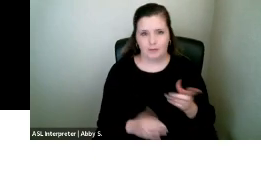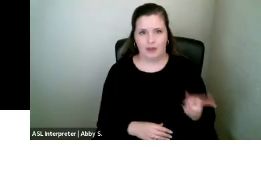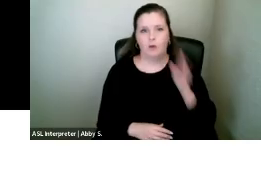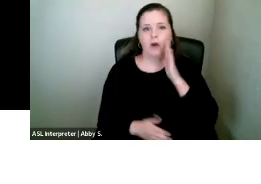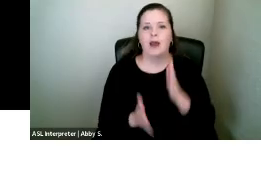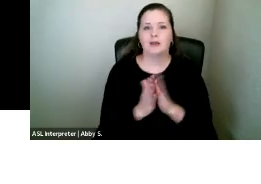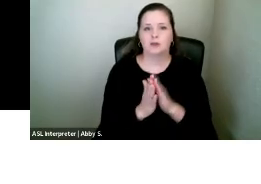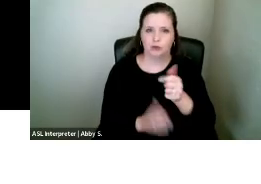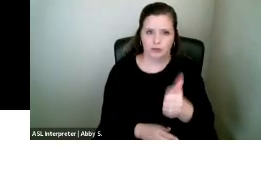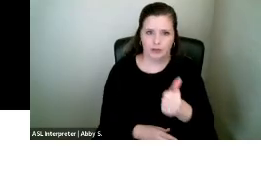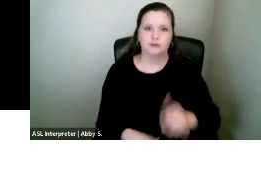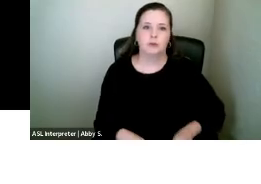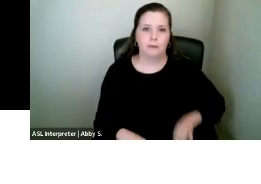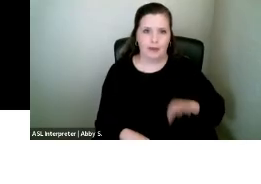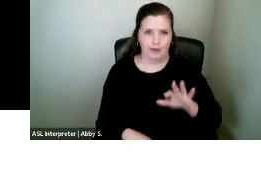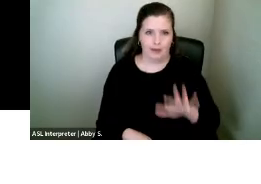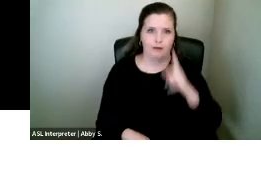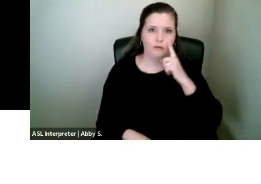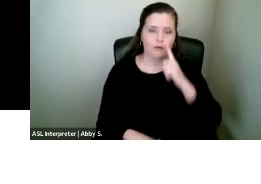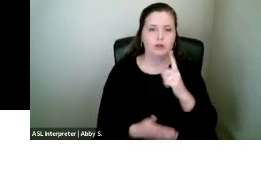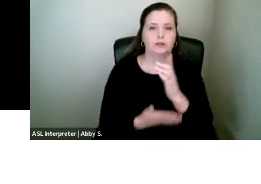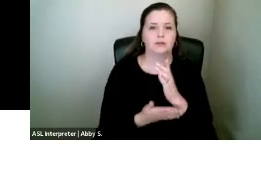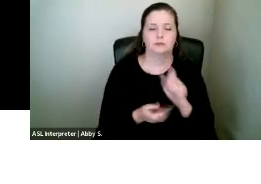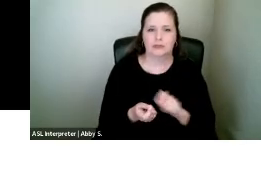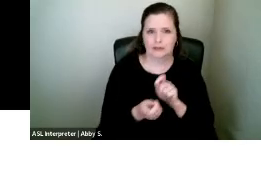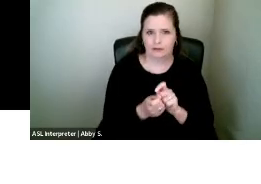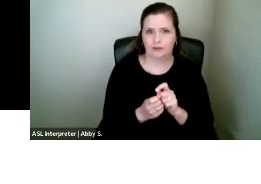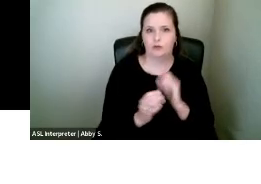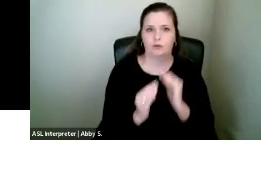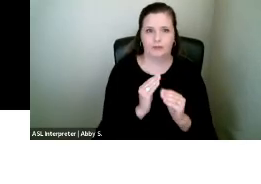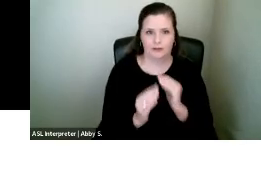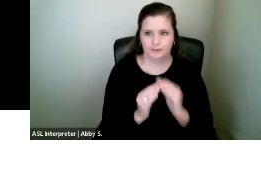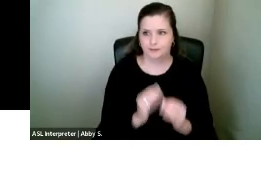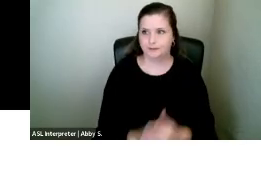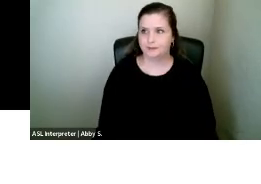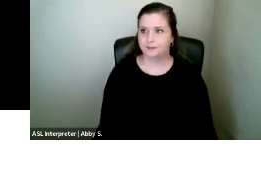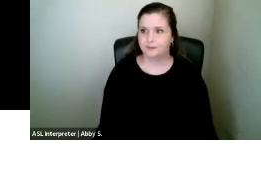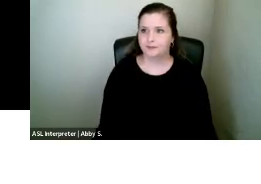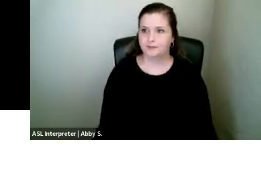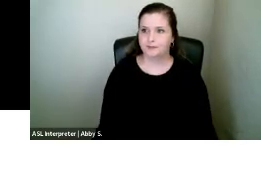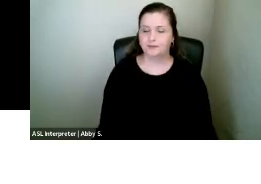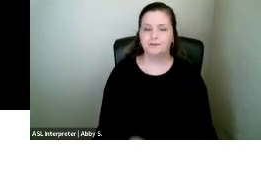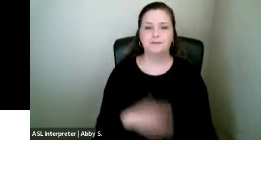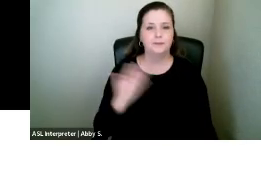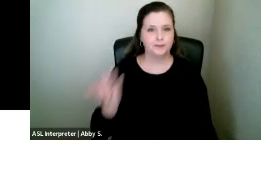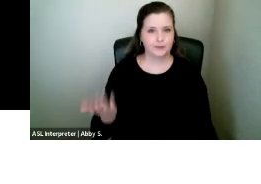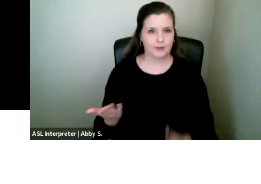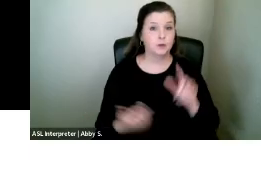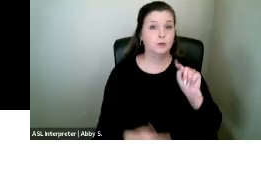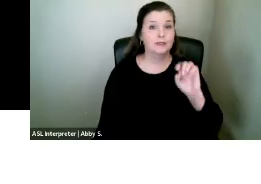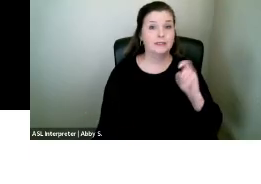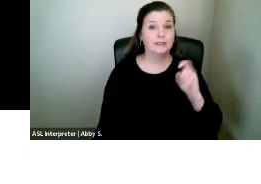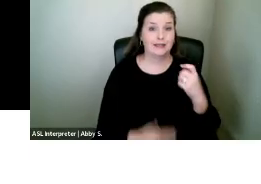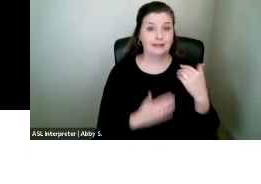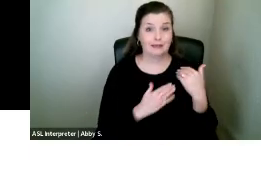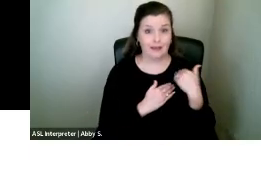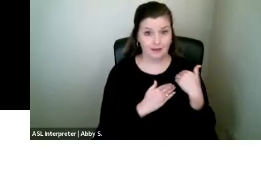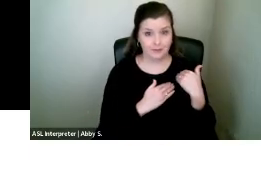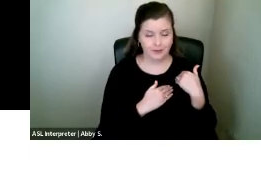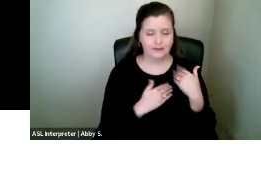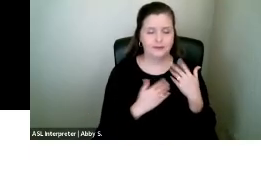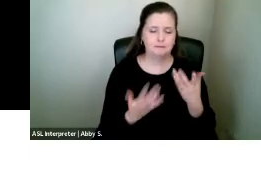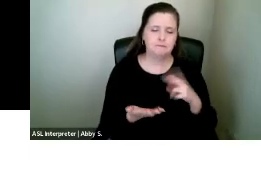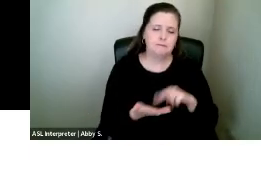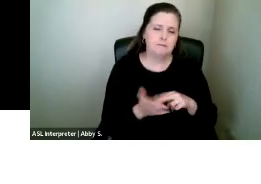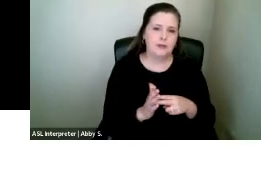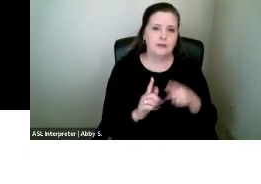There are those taxes. Let's talk a little bit about tax liabilities. So a tax liability simply means that